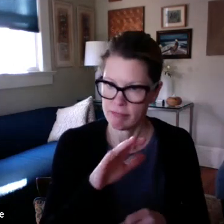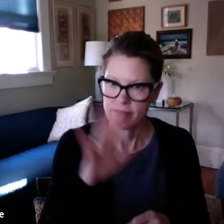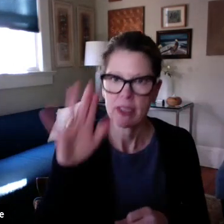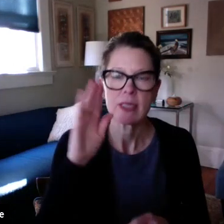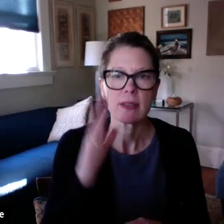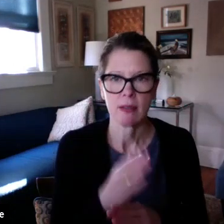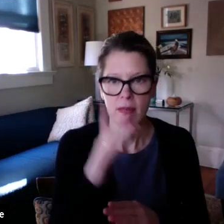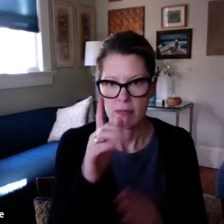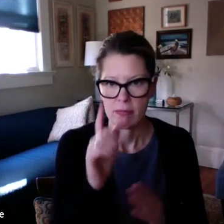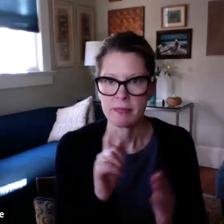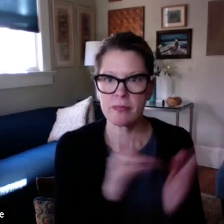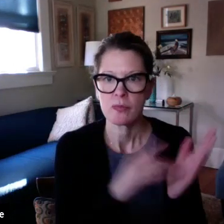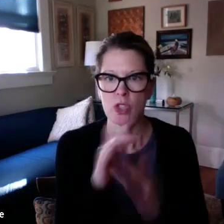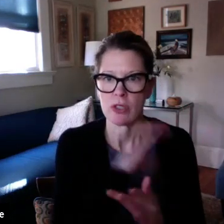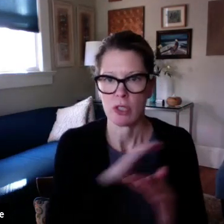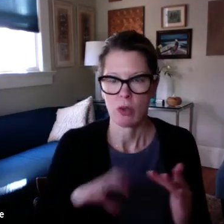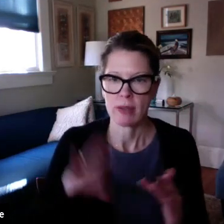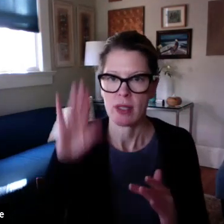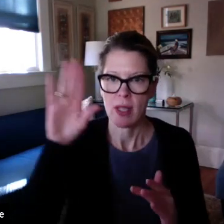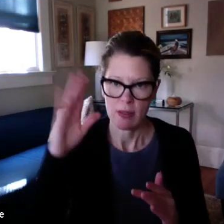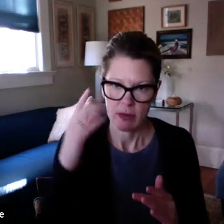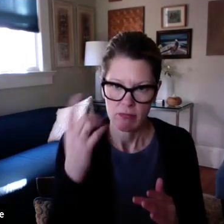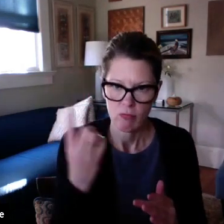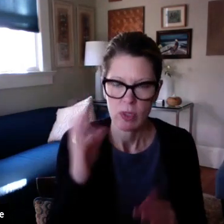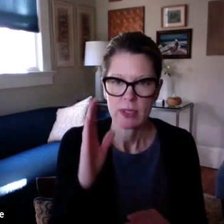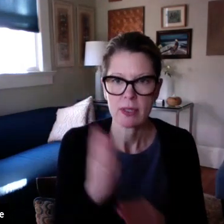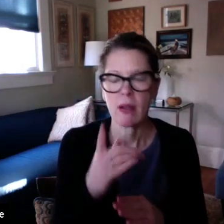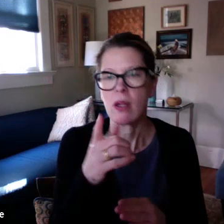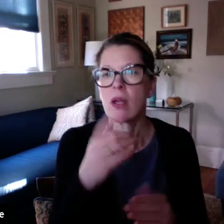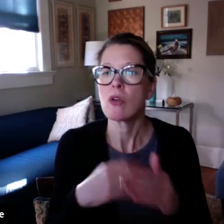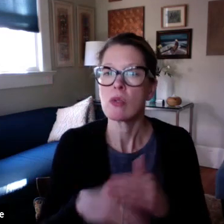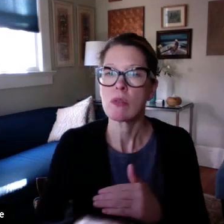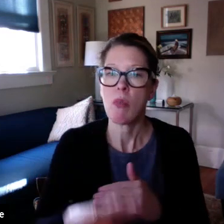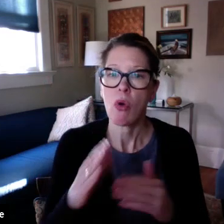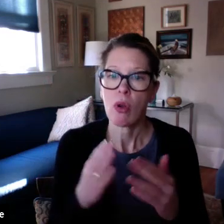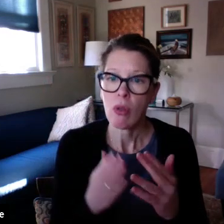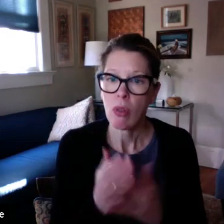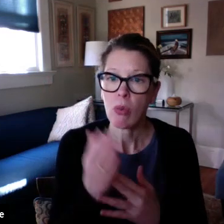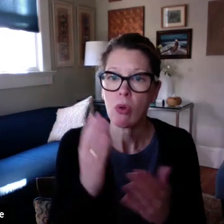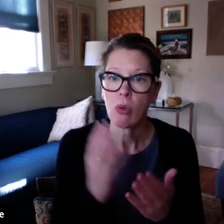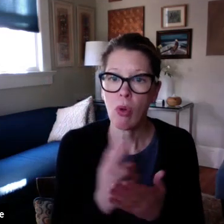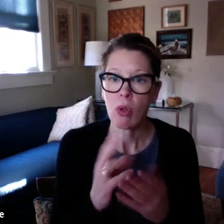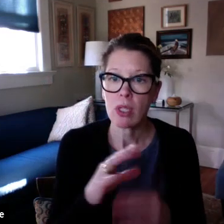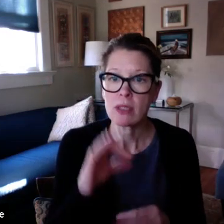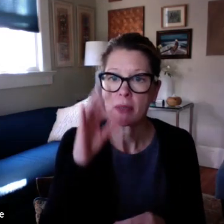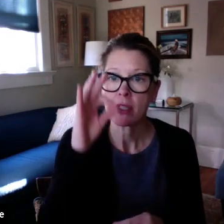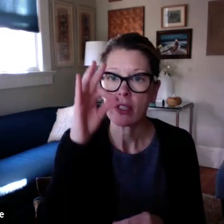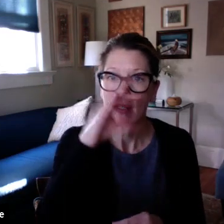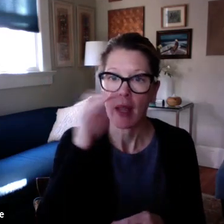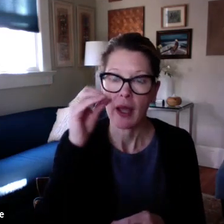Son, our Lord. He was conceived by the power of the Holy Spirit and born of the Virgin